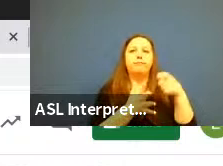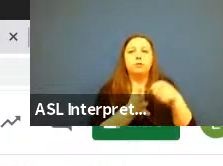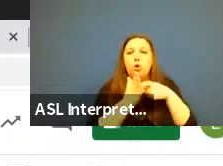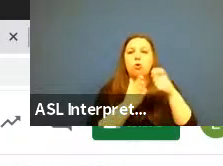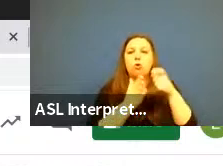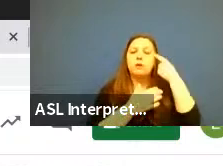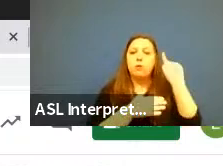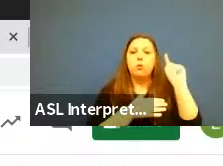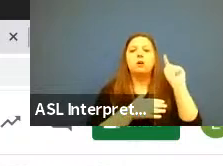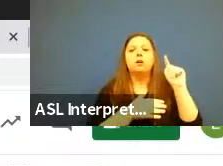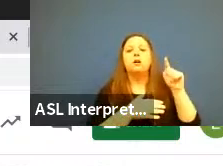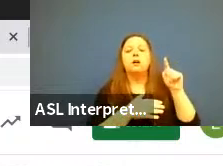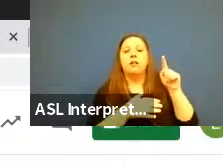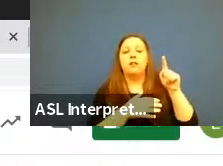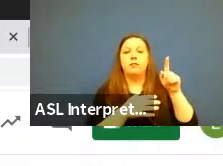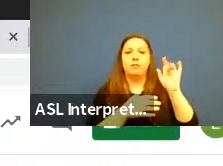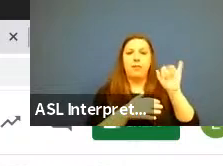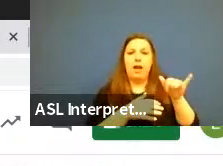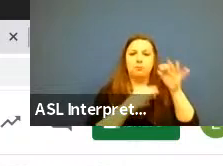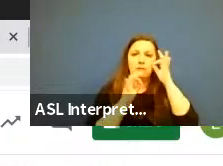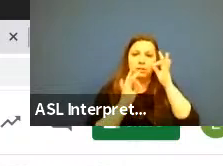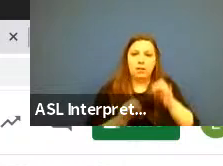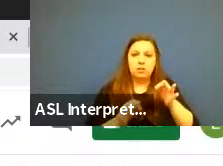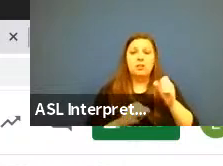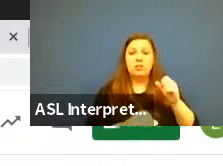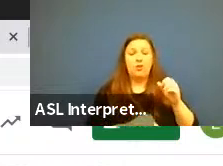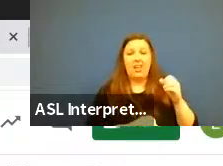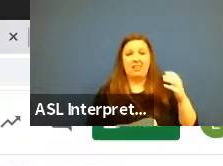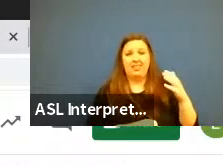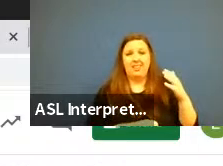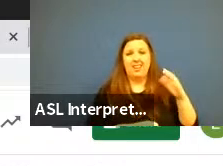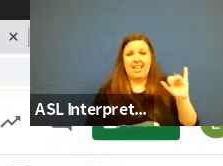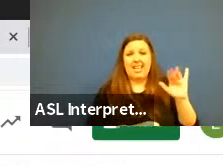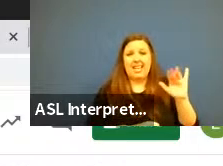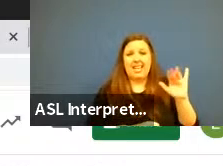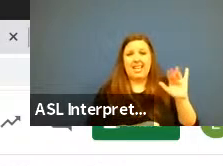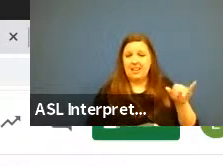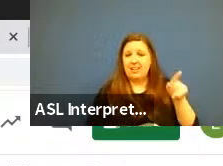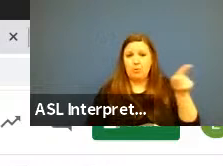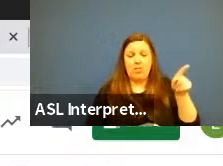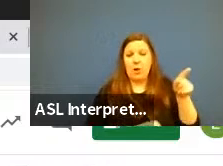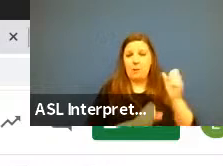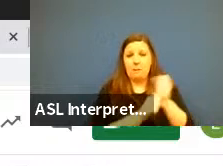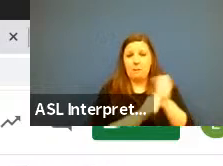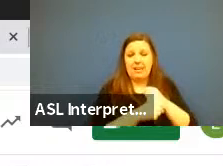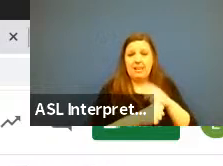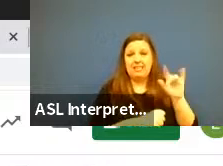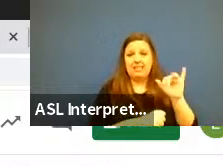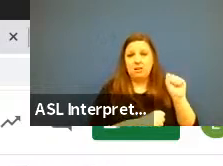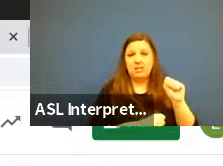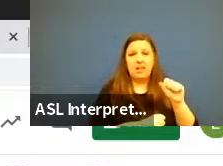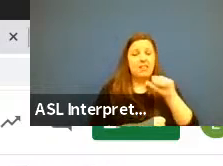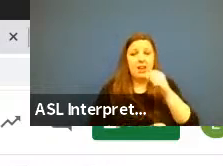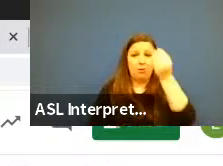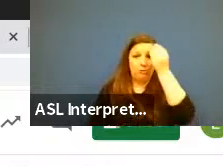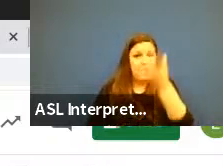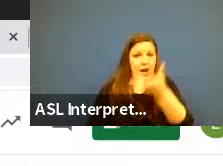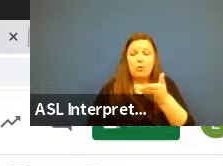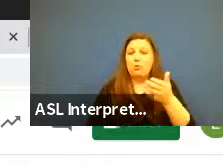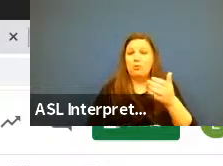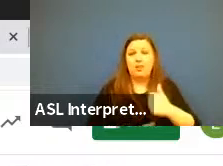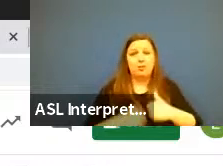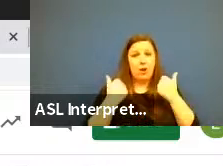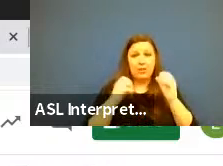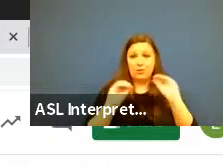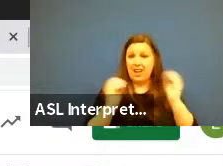name as the county does when they're doing big deals. They don't tell you the address or anything. They create code names for things that they're negotiating